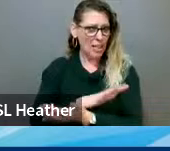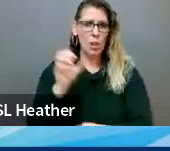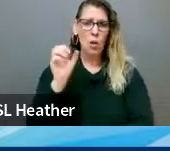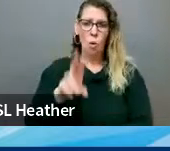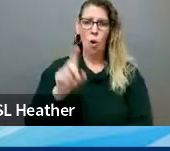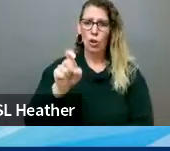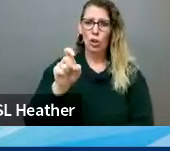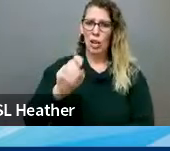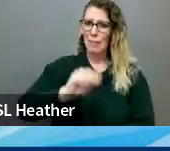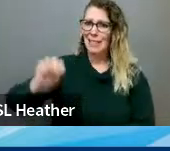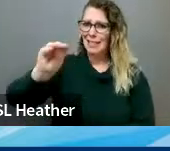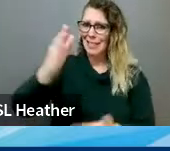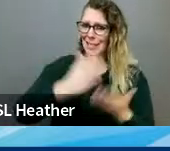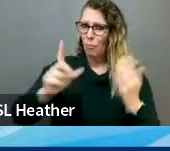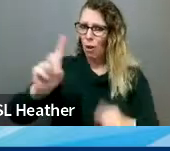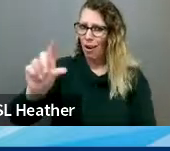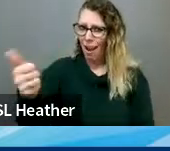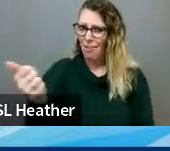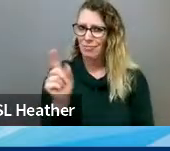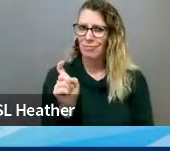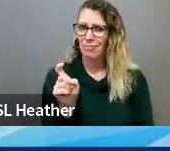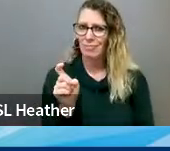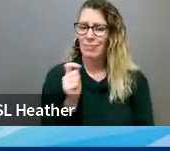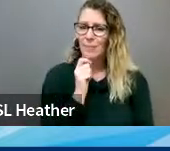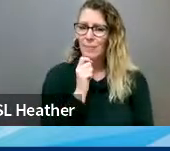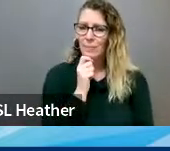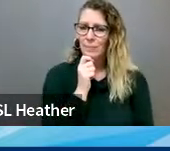have been somewhere else?